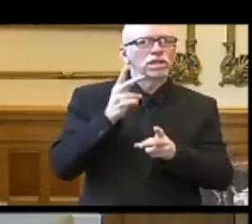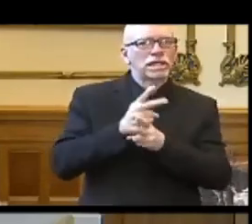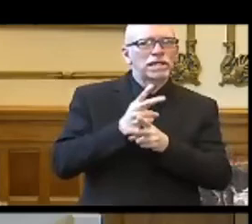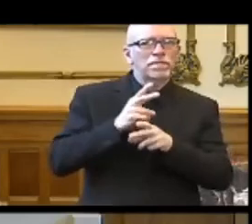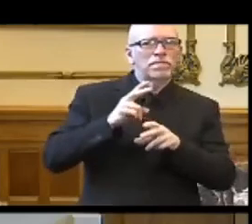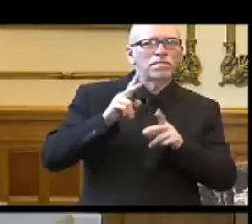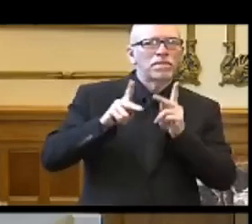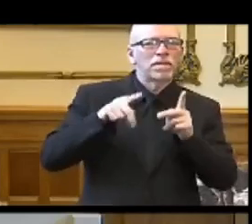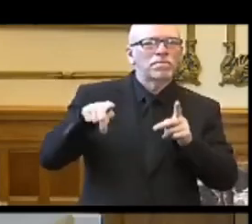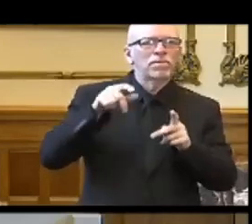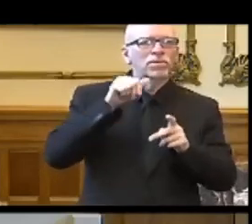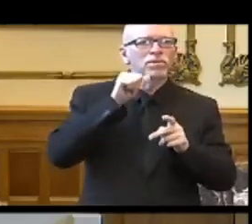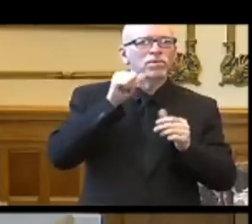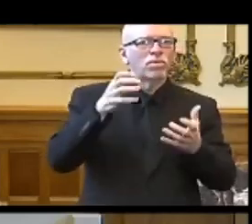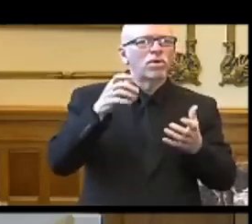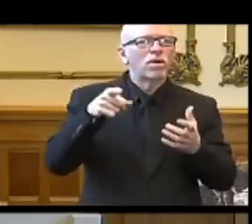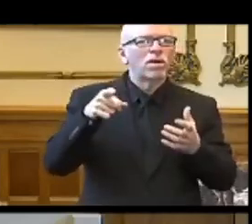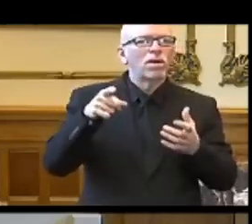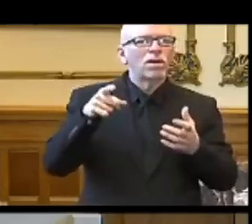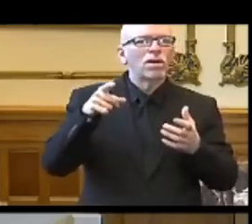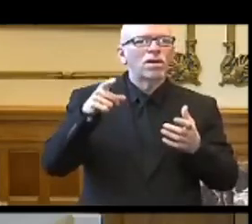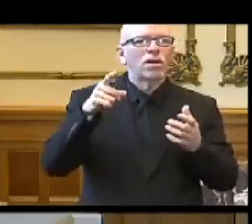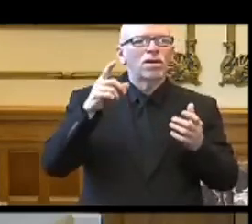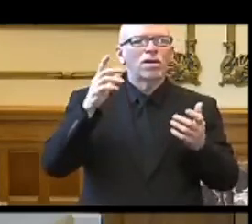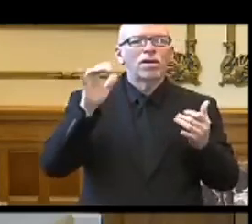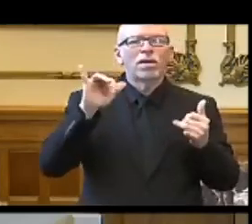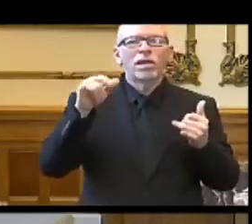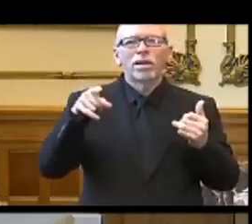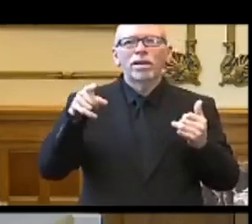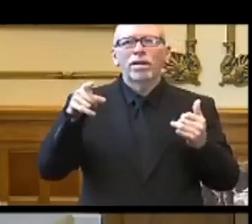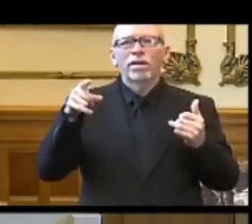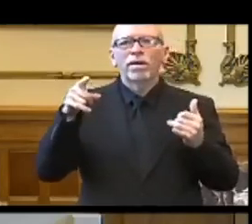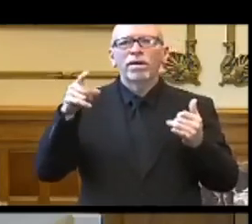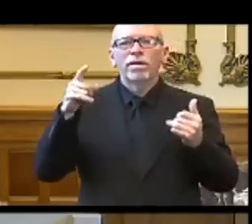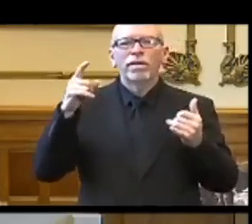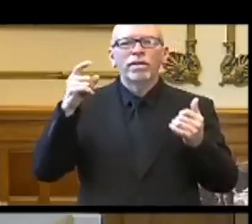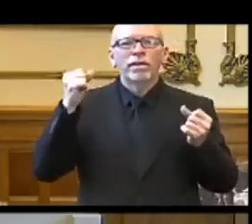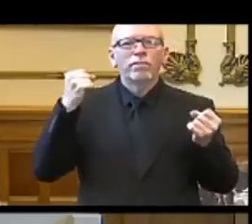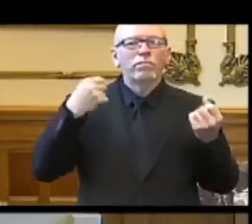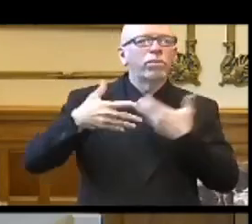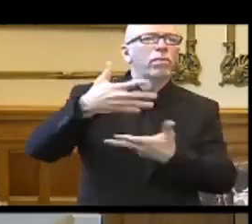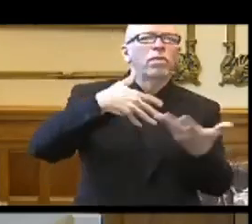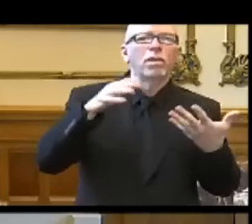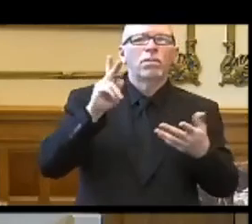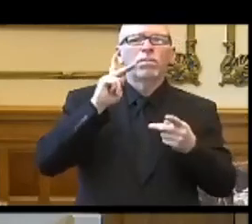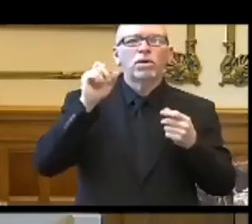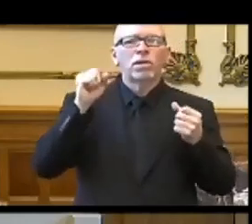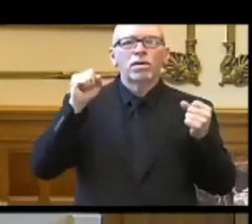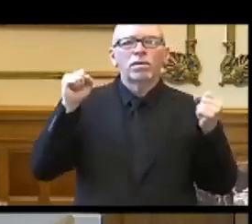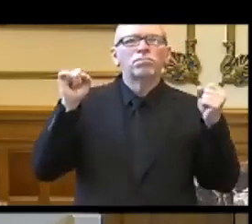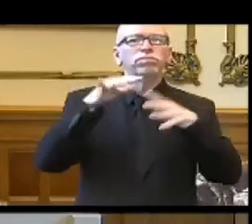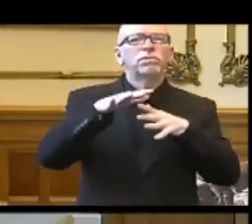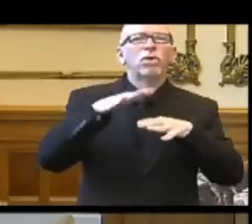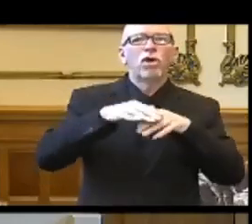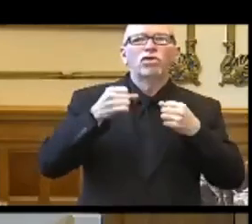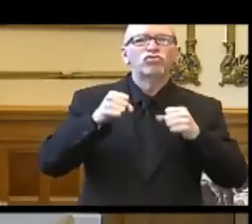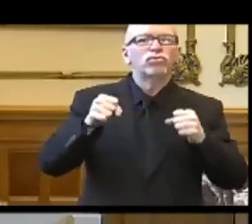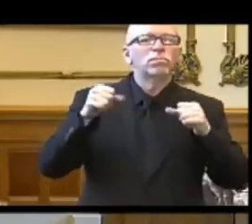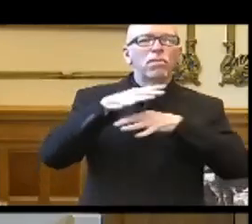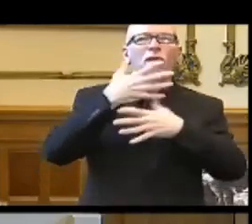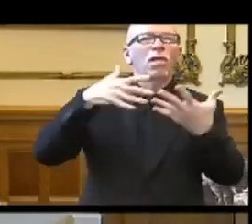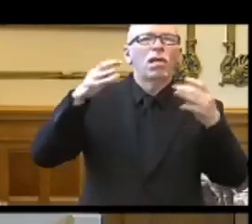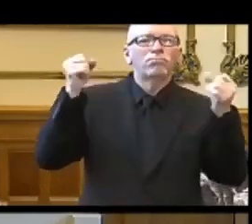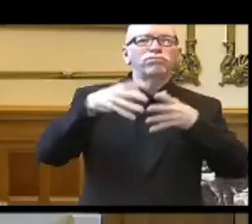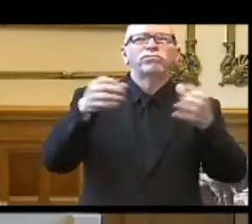being like Henry when he's let off the leash? There's a little bit of lifting and everybody just floods the streets and floods gatherings